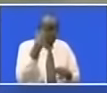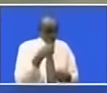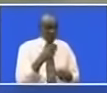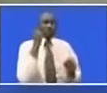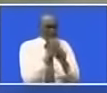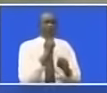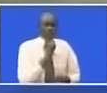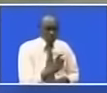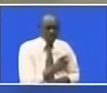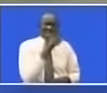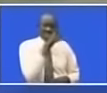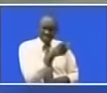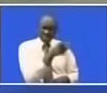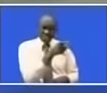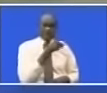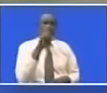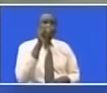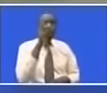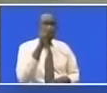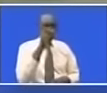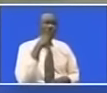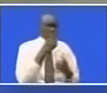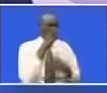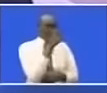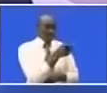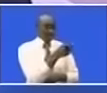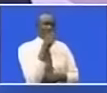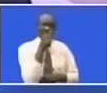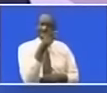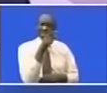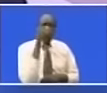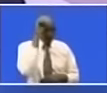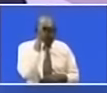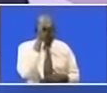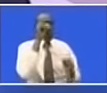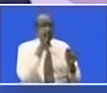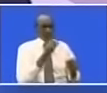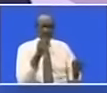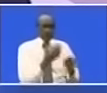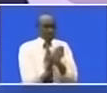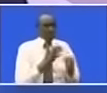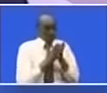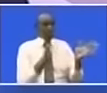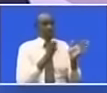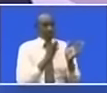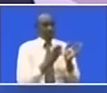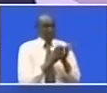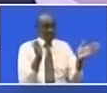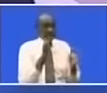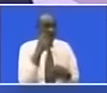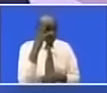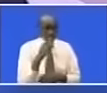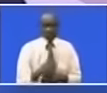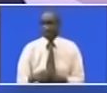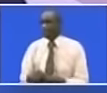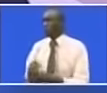to ensure that these kinds of opinions do not perhaps filter into the public? Yes, absolutely. In